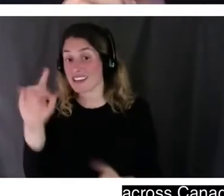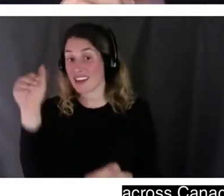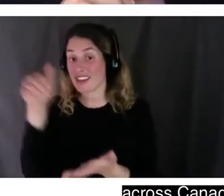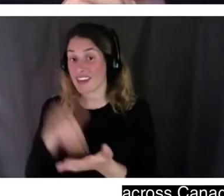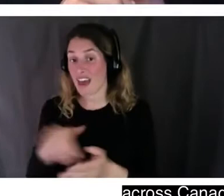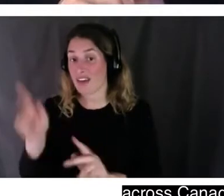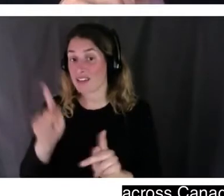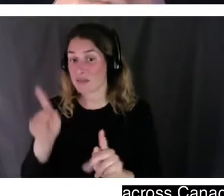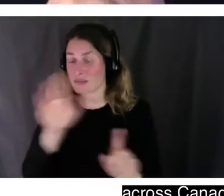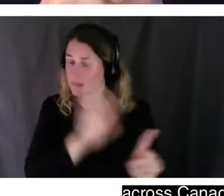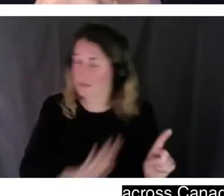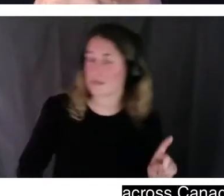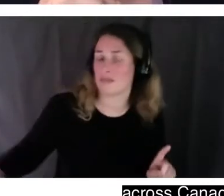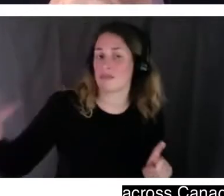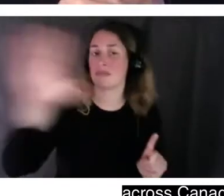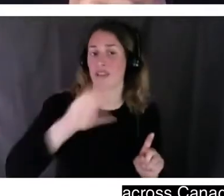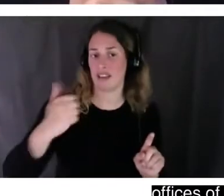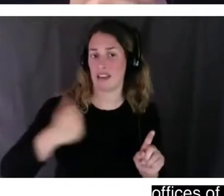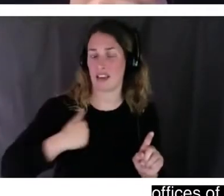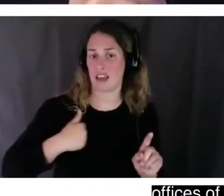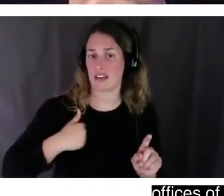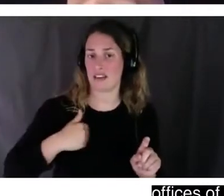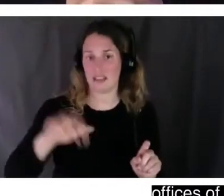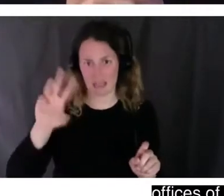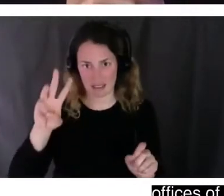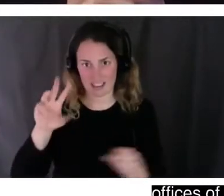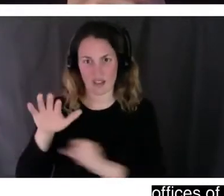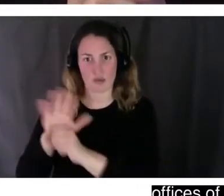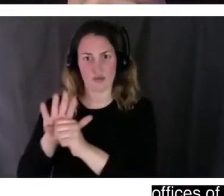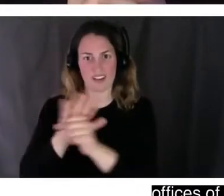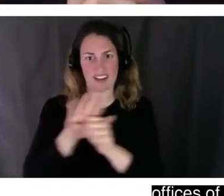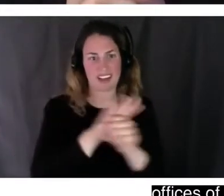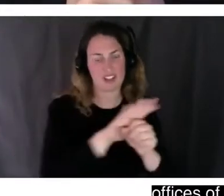6 regions that we have head offices of,